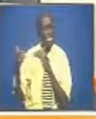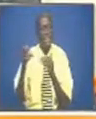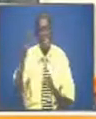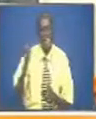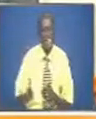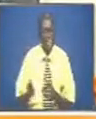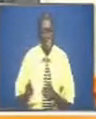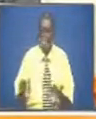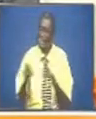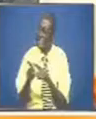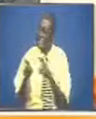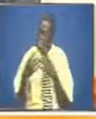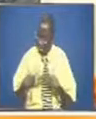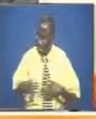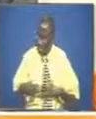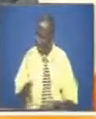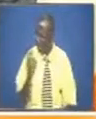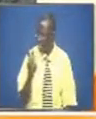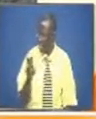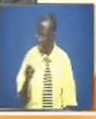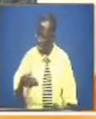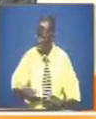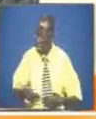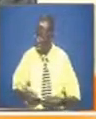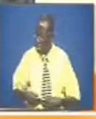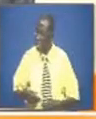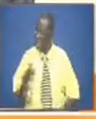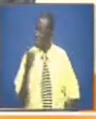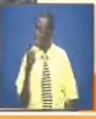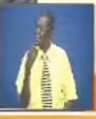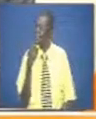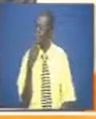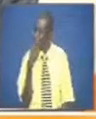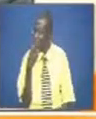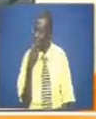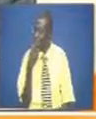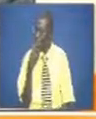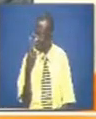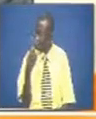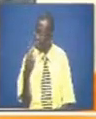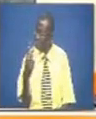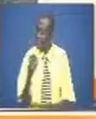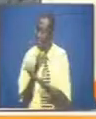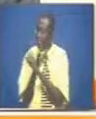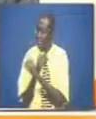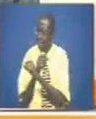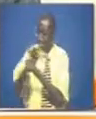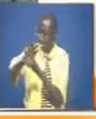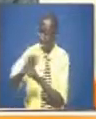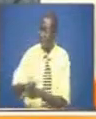the government Nyumba Kumi initiative. We have now moved from the clusters because we formed nearly